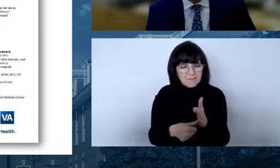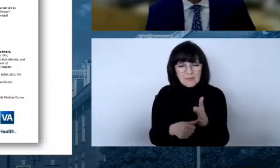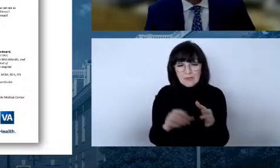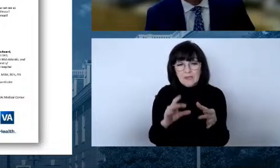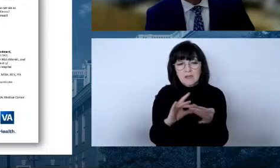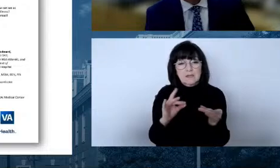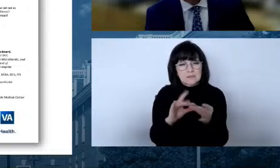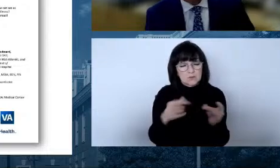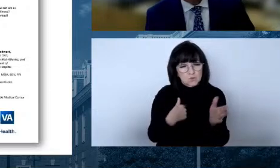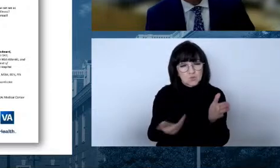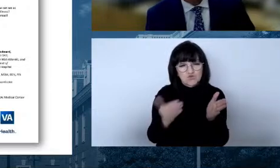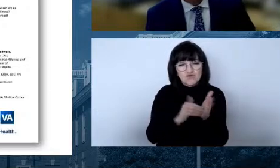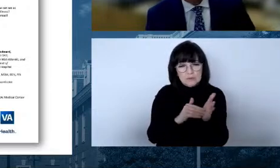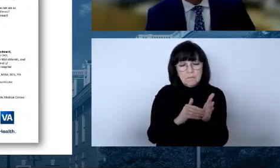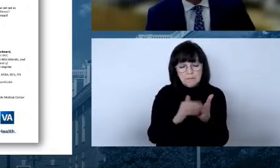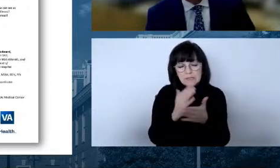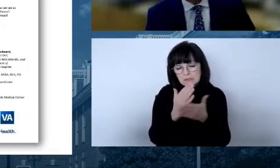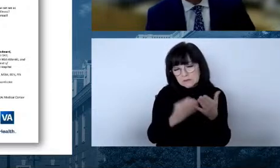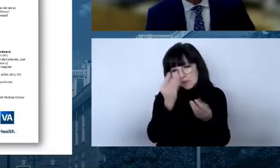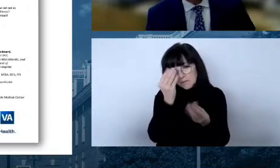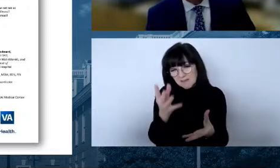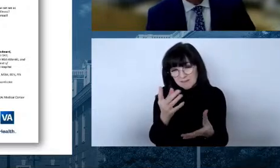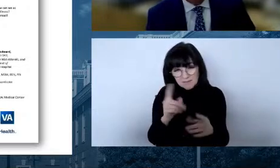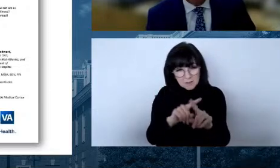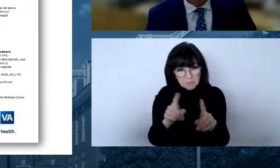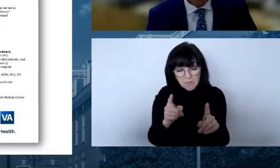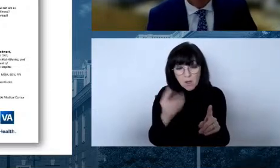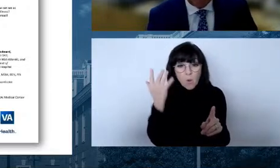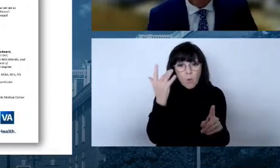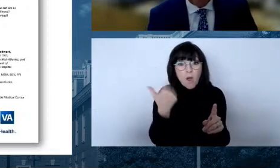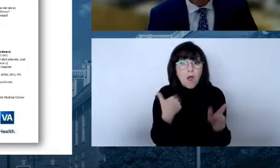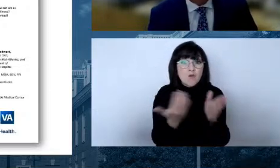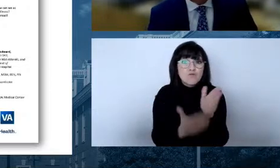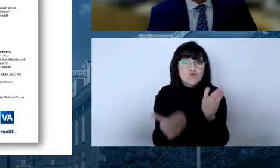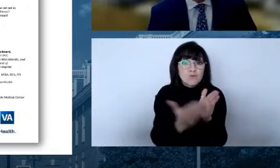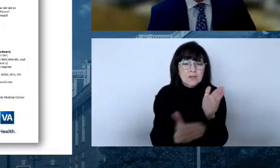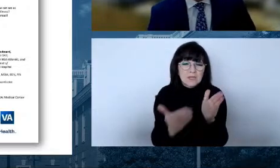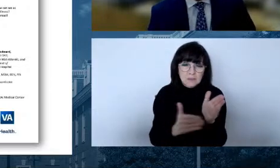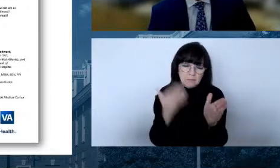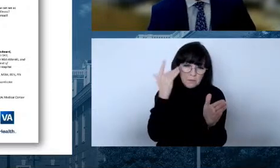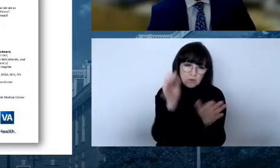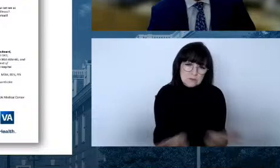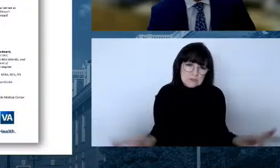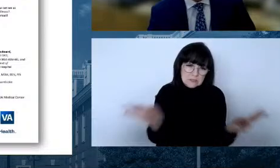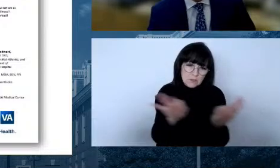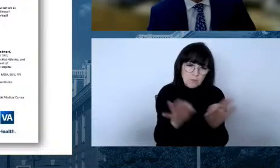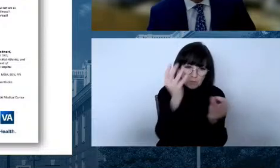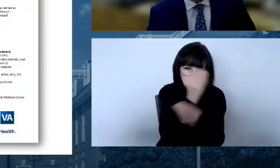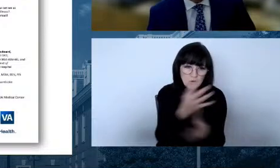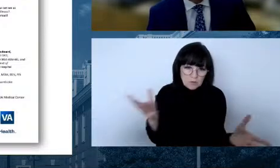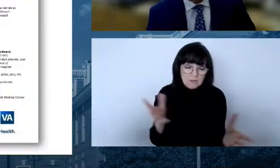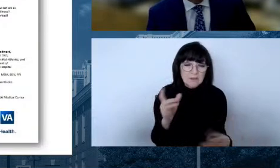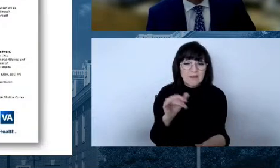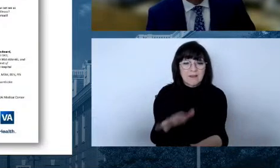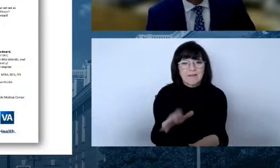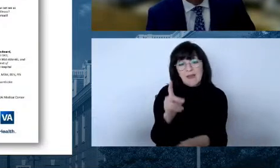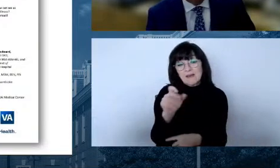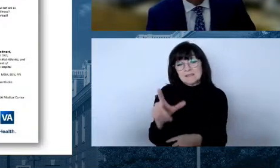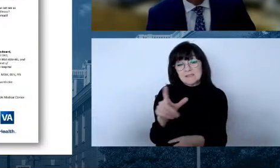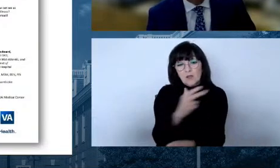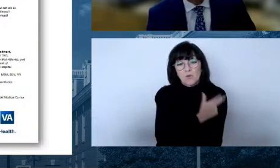earlier, but this is very, very important. This is a statement from all the hospitals in the state of Delaware and the Hospital Association talking